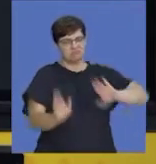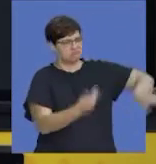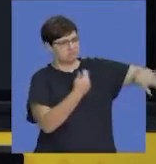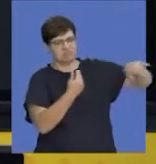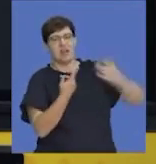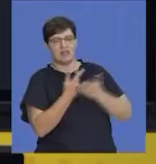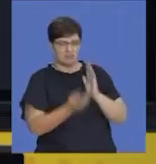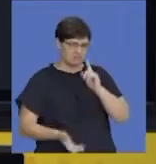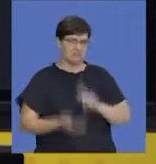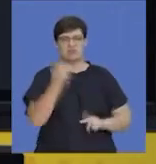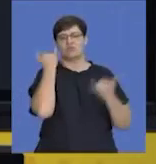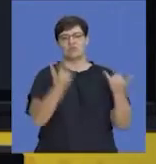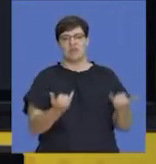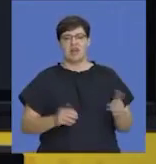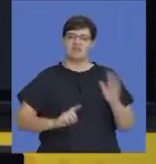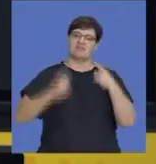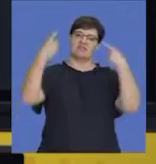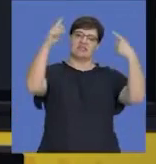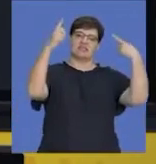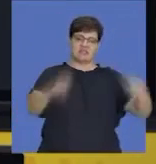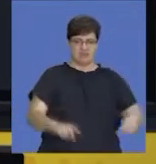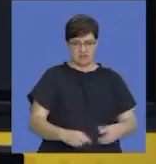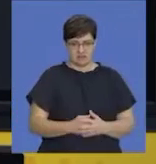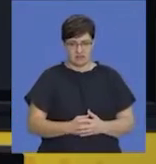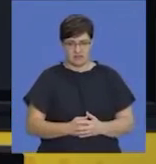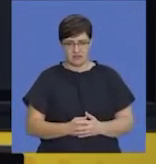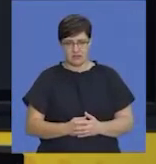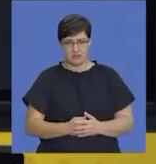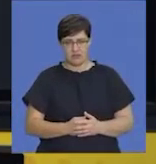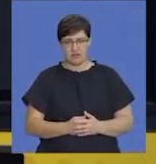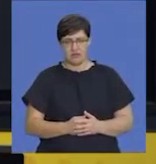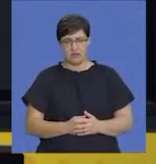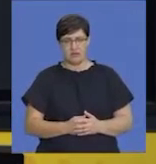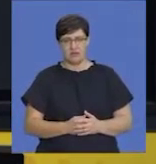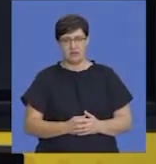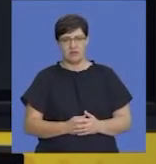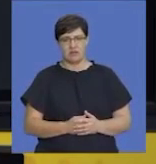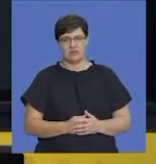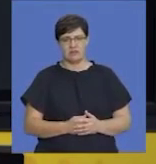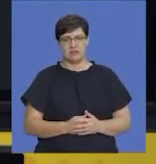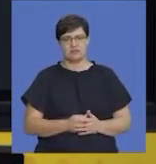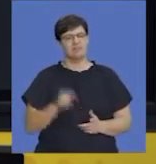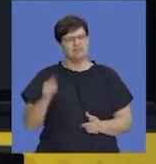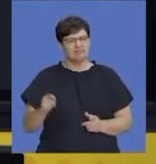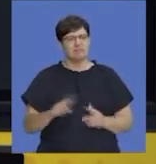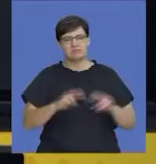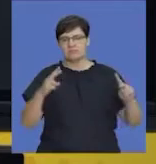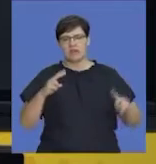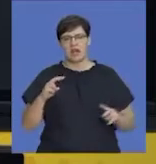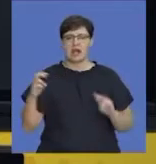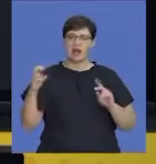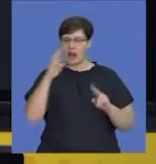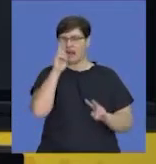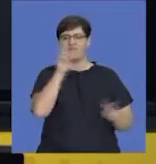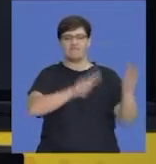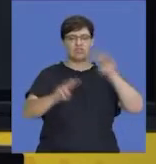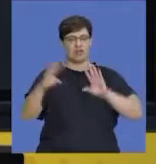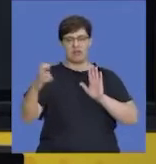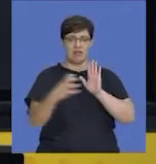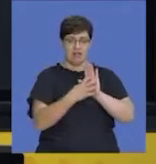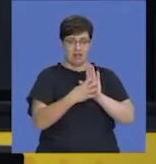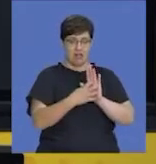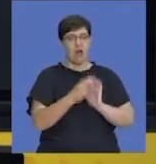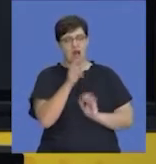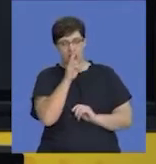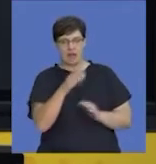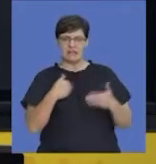and obviously get to where they are now and be successful people. So this kind of visual stimuli can start off with